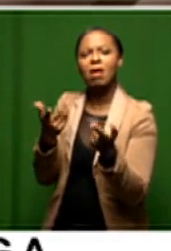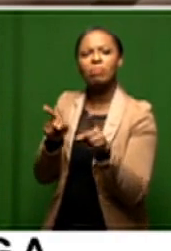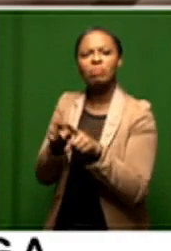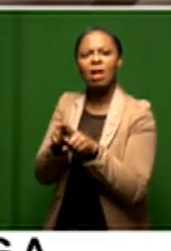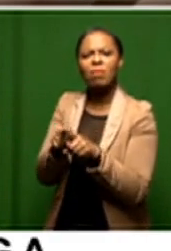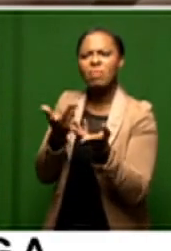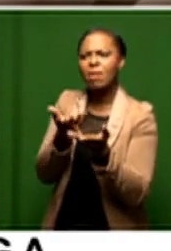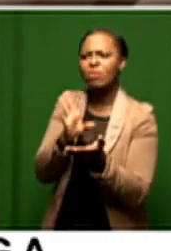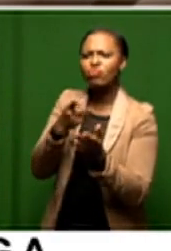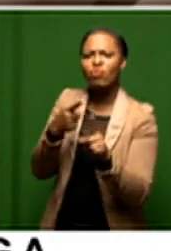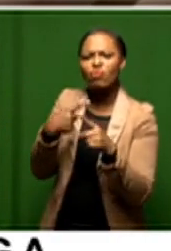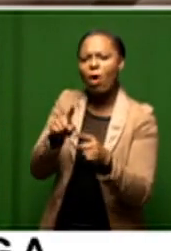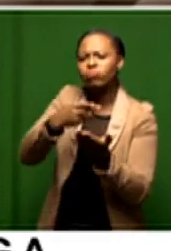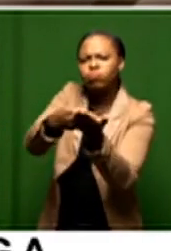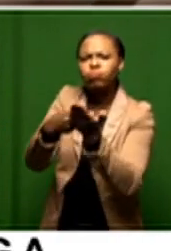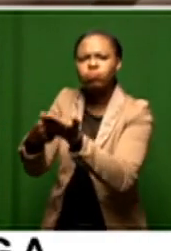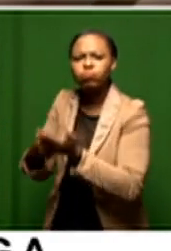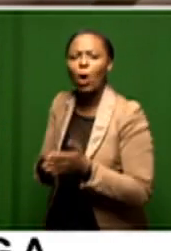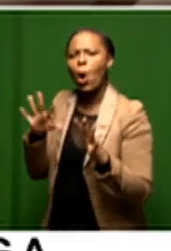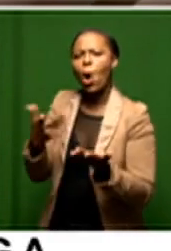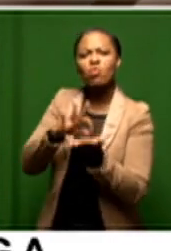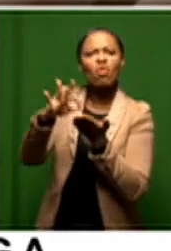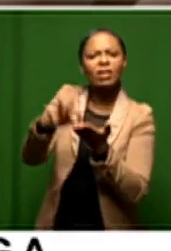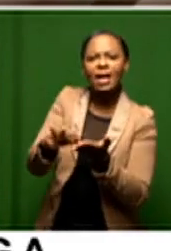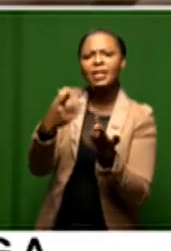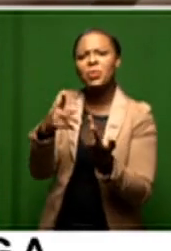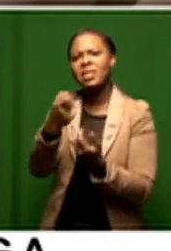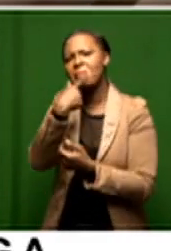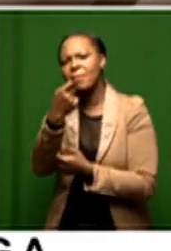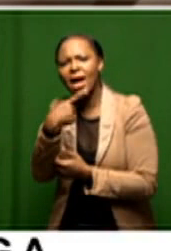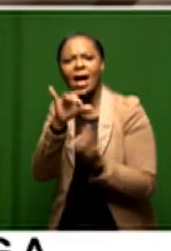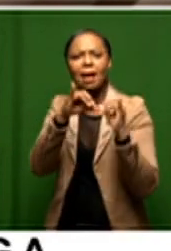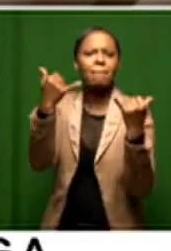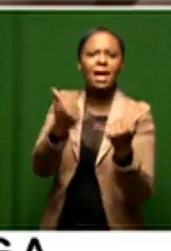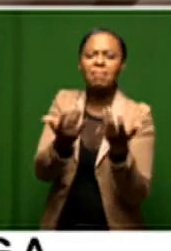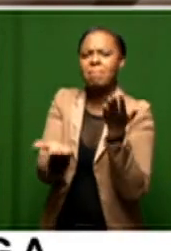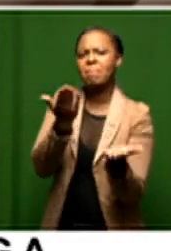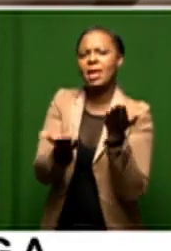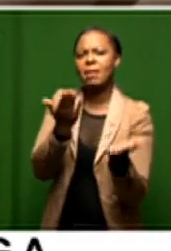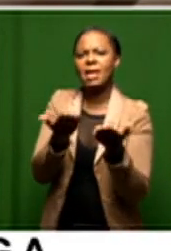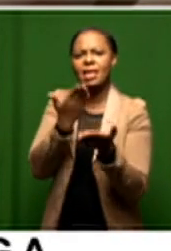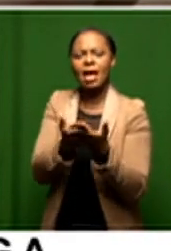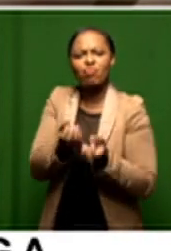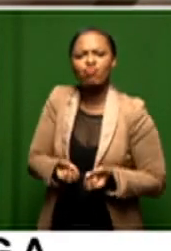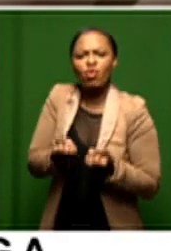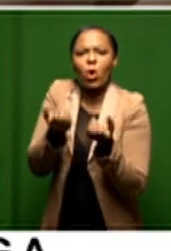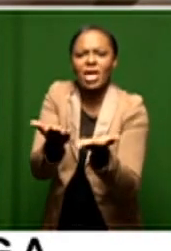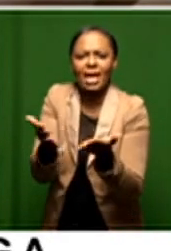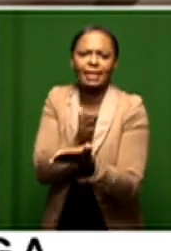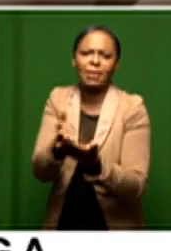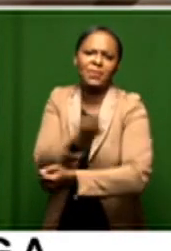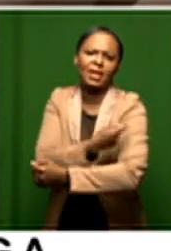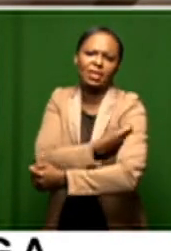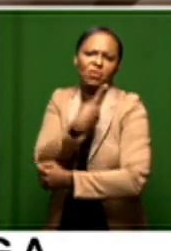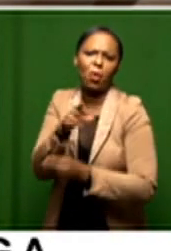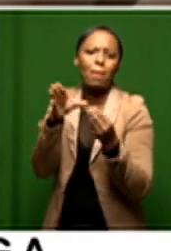sort of deals, contracts with pharmaceutical companies to actually procure some of these vaccines for